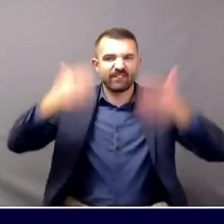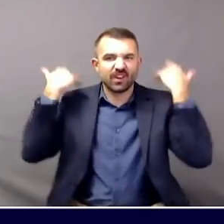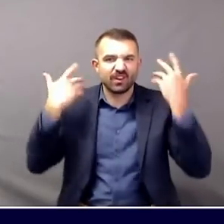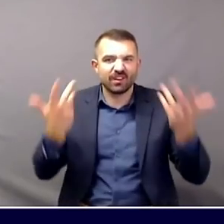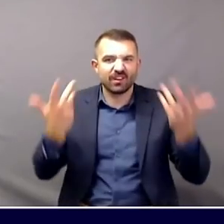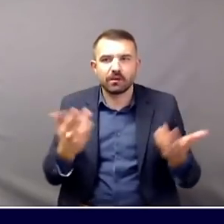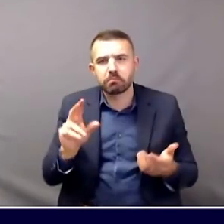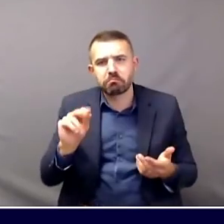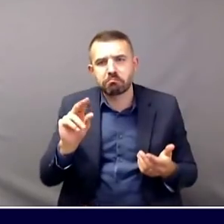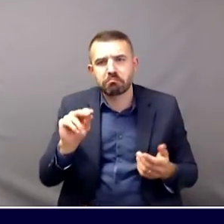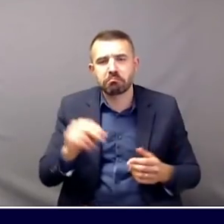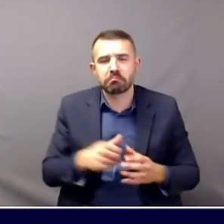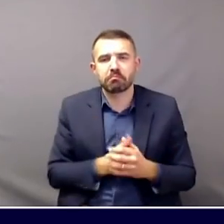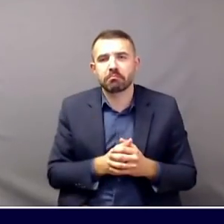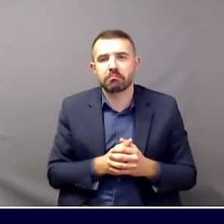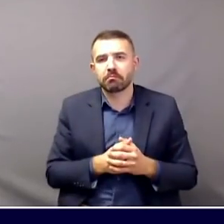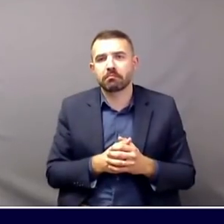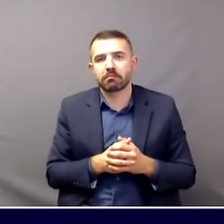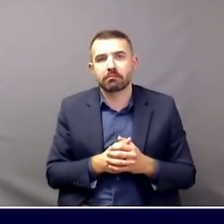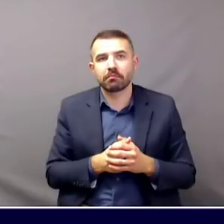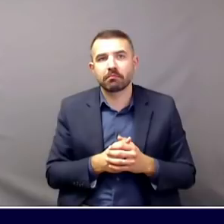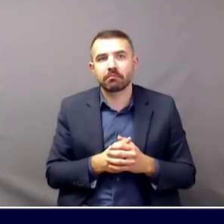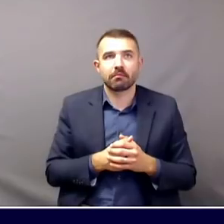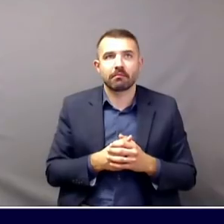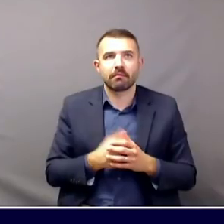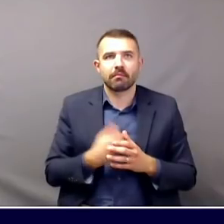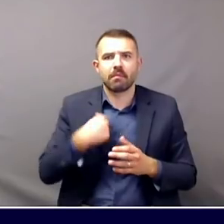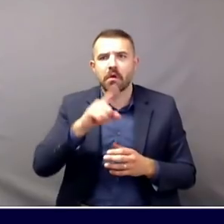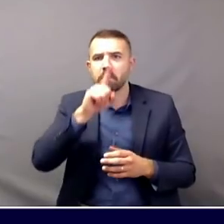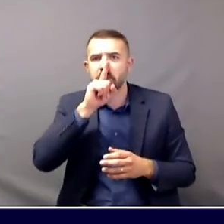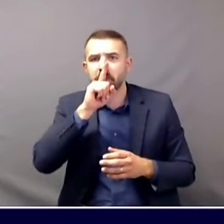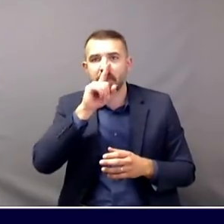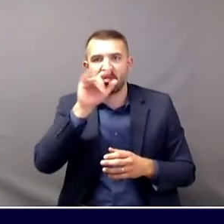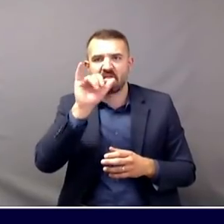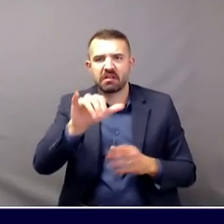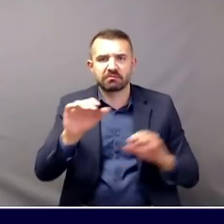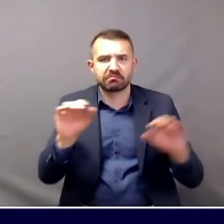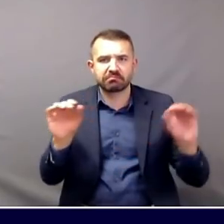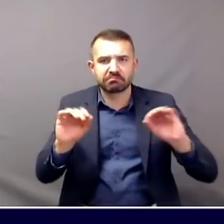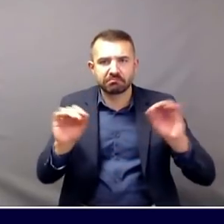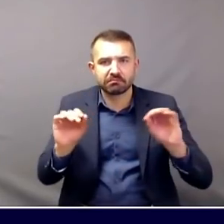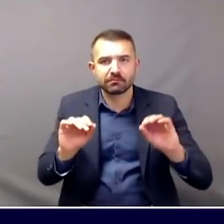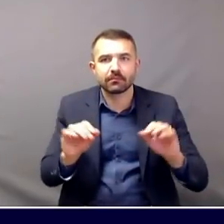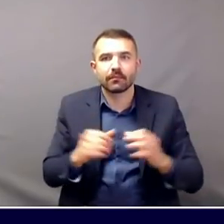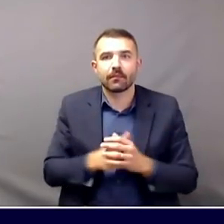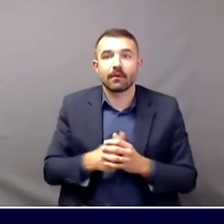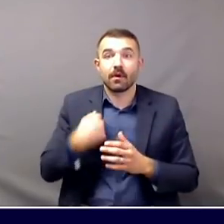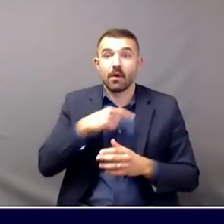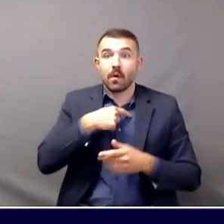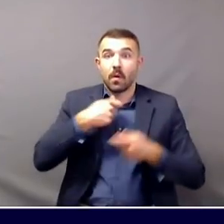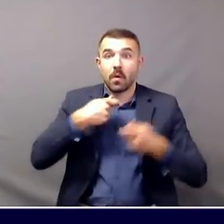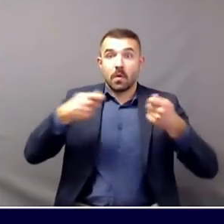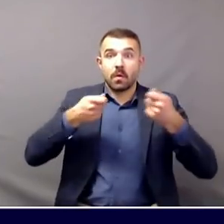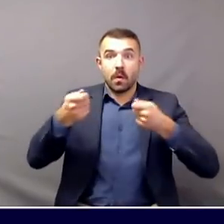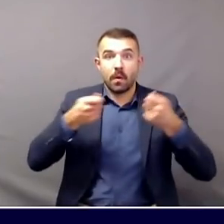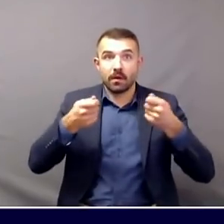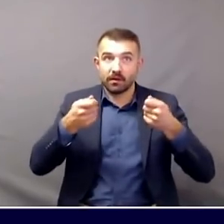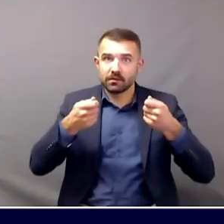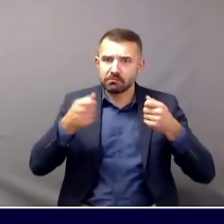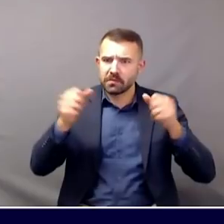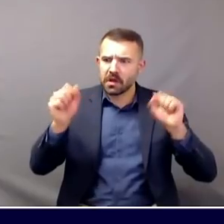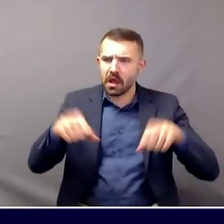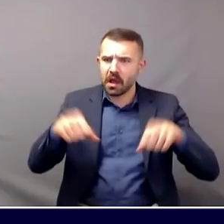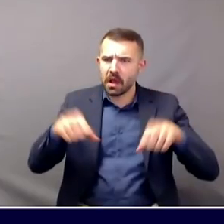something that that I've endorsed. The way we've approached contact tracing and case